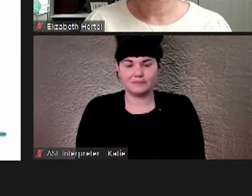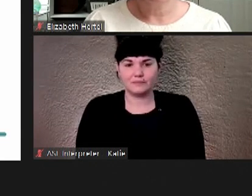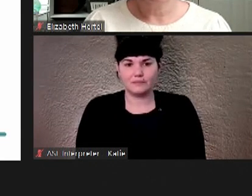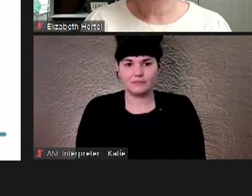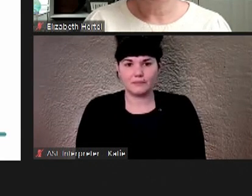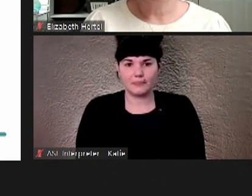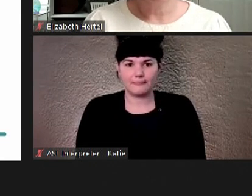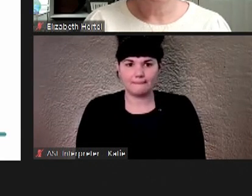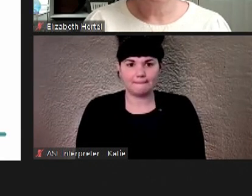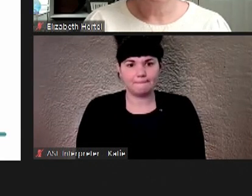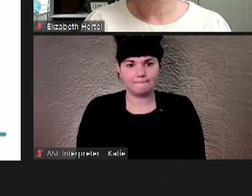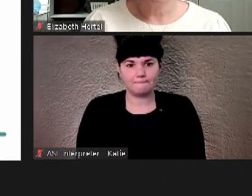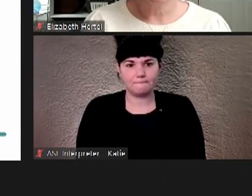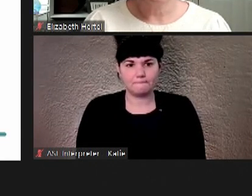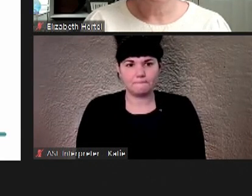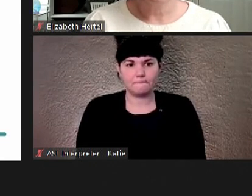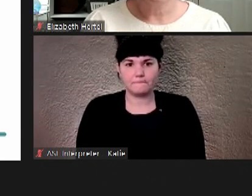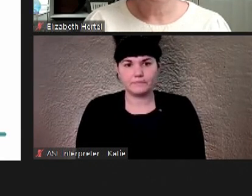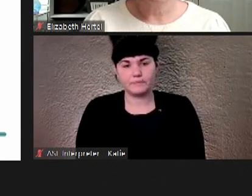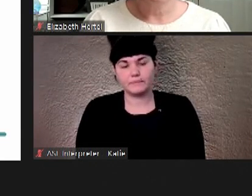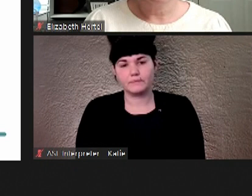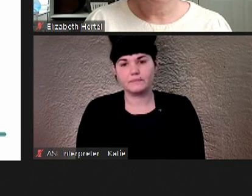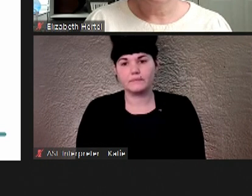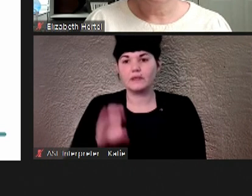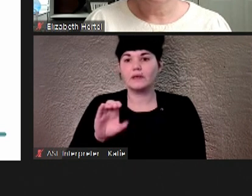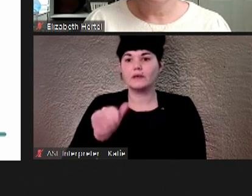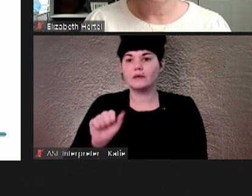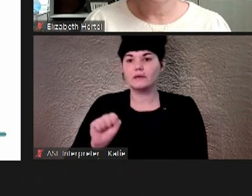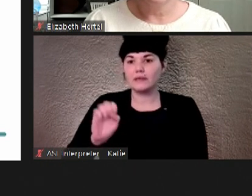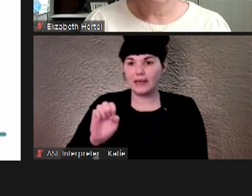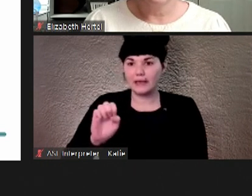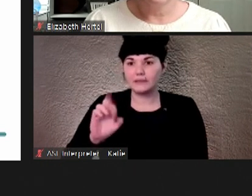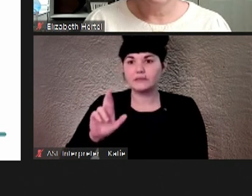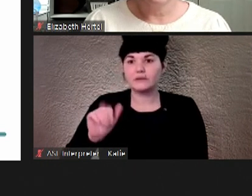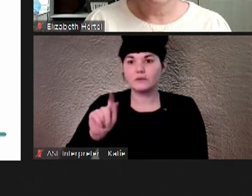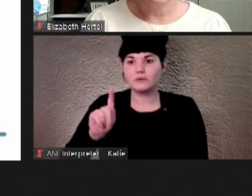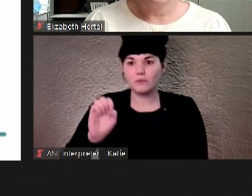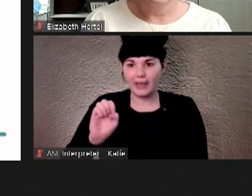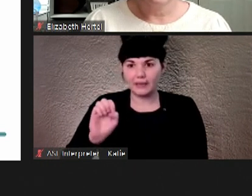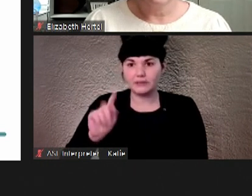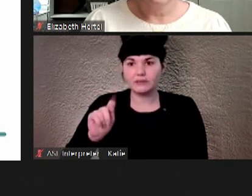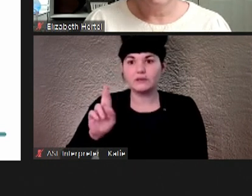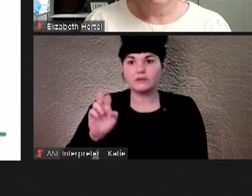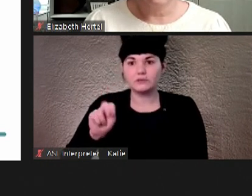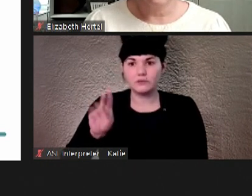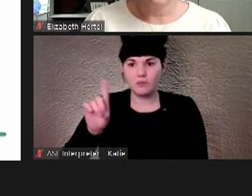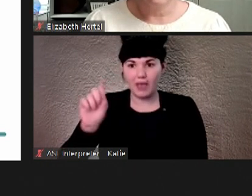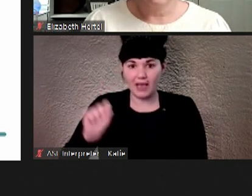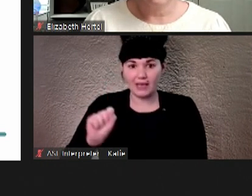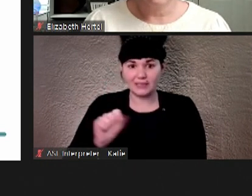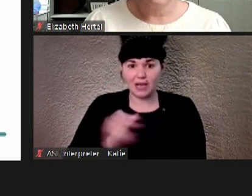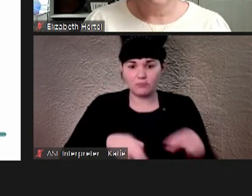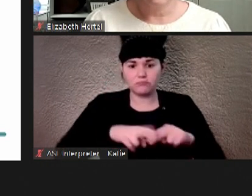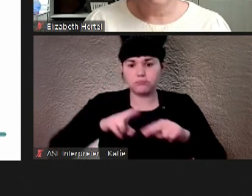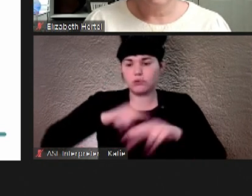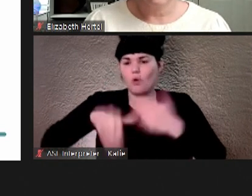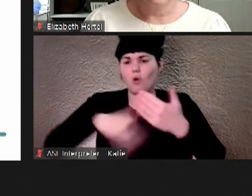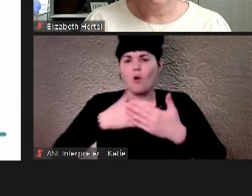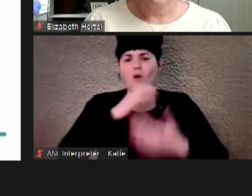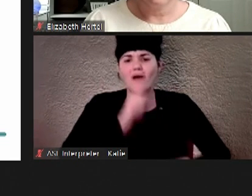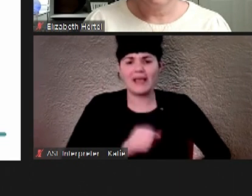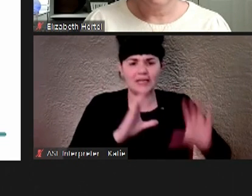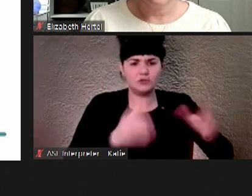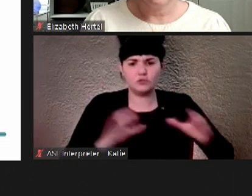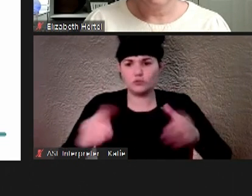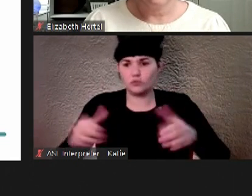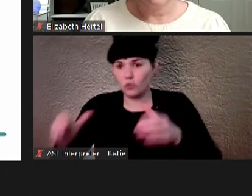Our case rate trends are going up across all age groups, and our case counts are highest for those